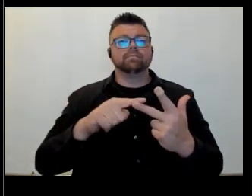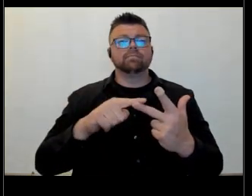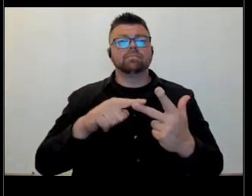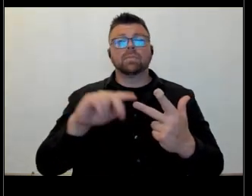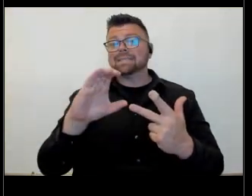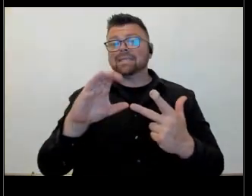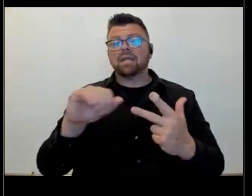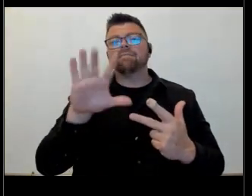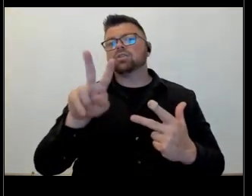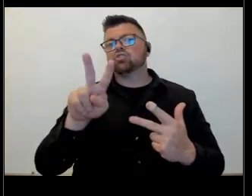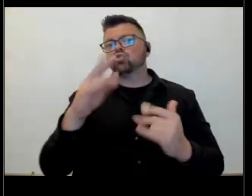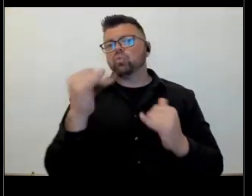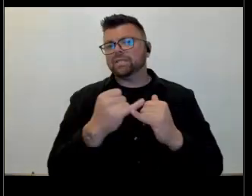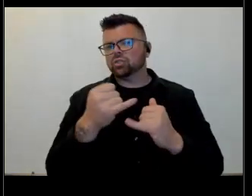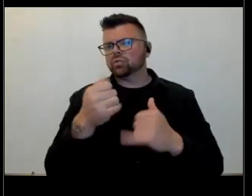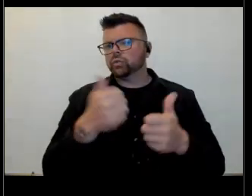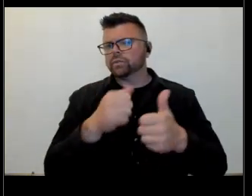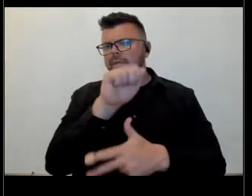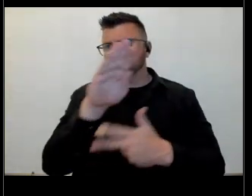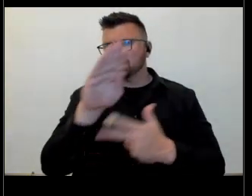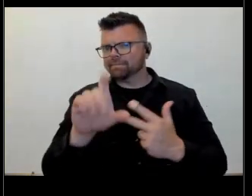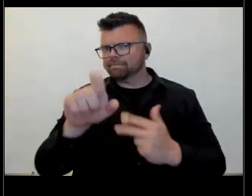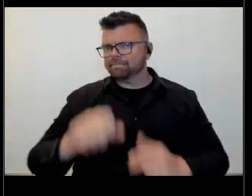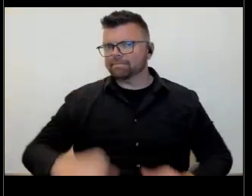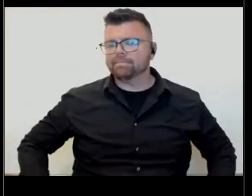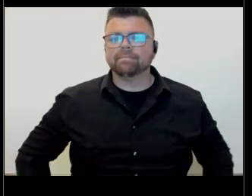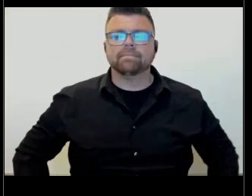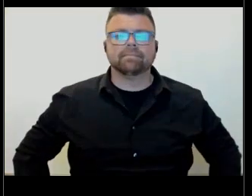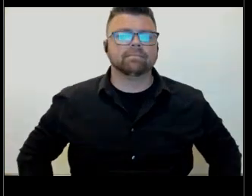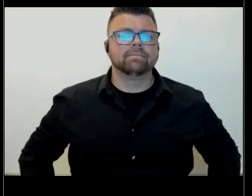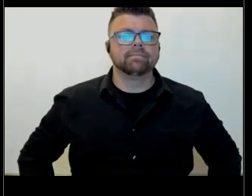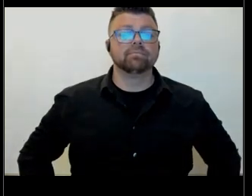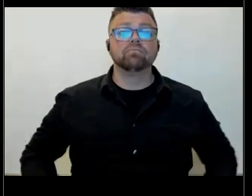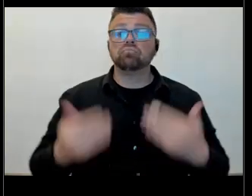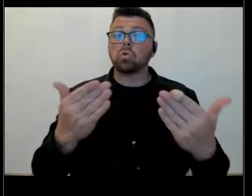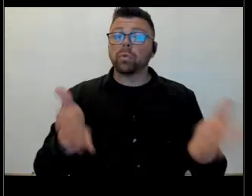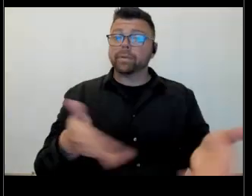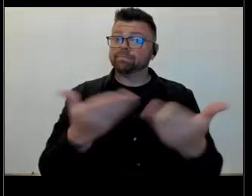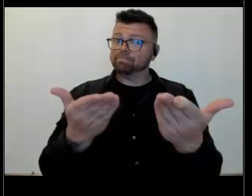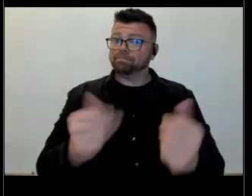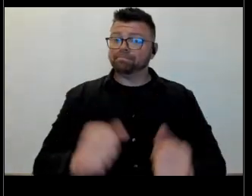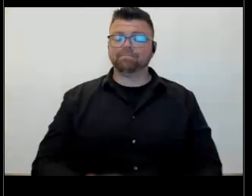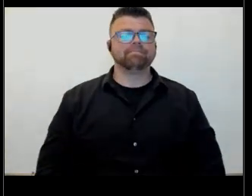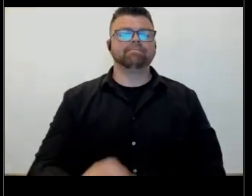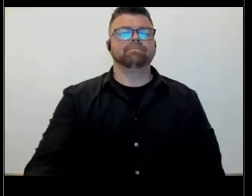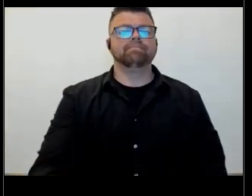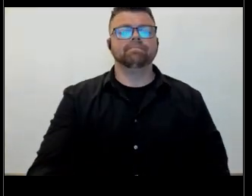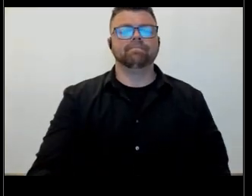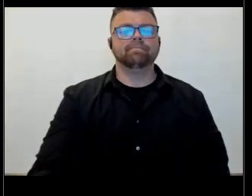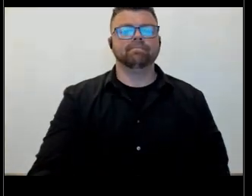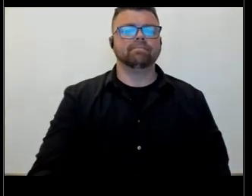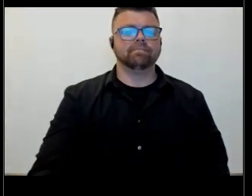option, 52 inches. So go ahead and launch this final poll.